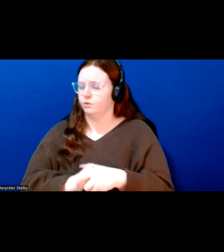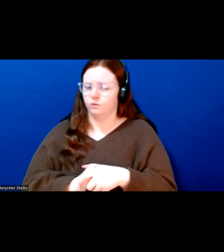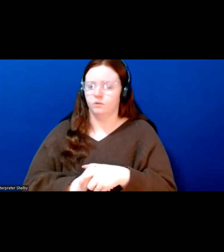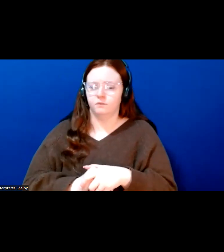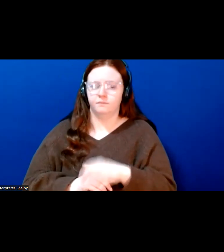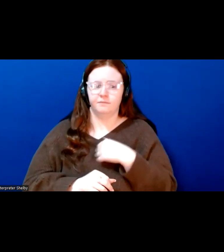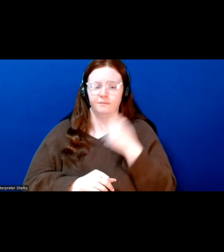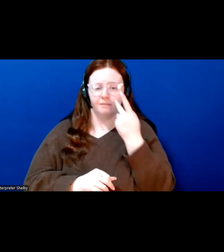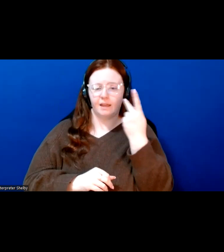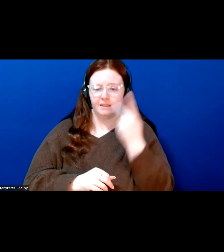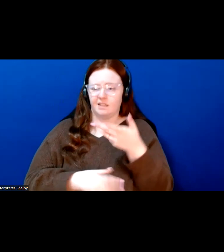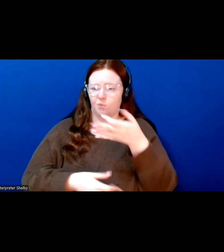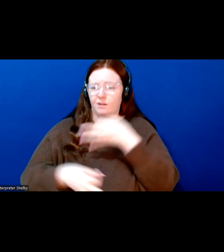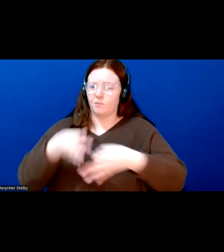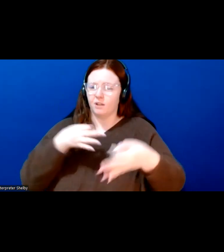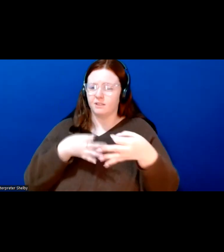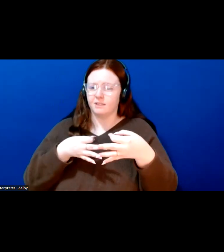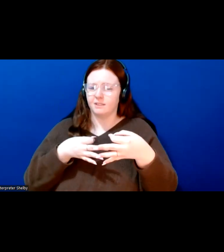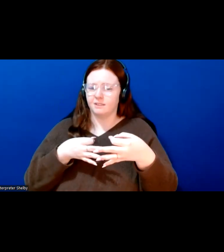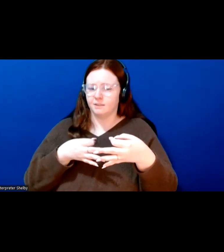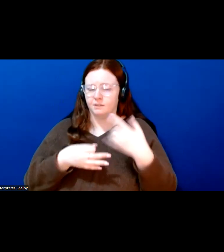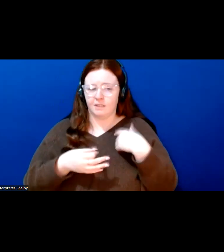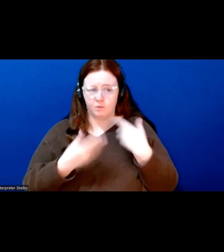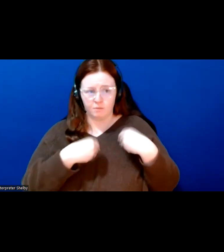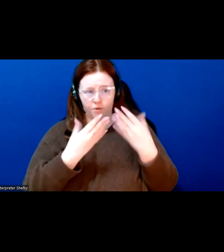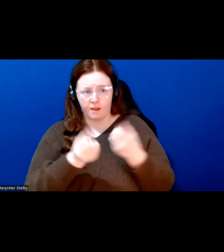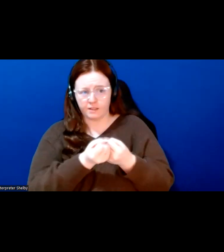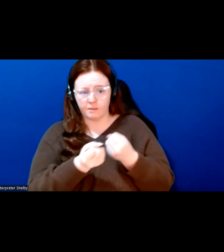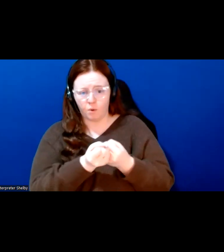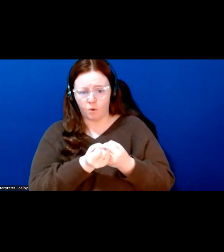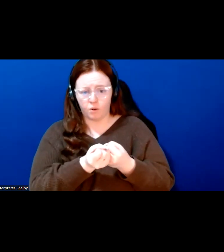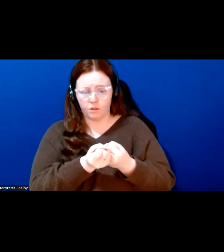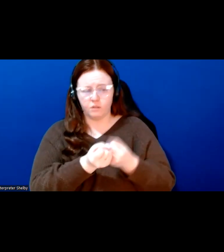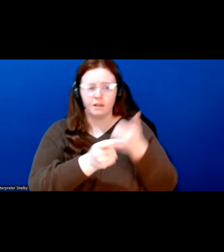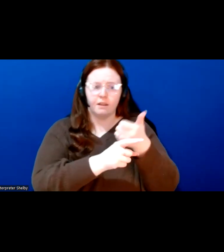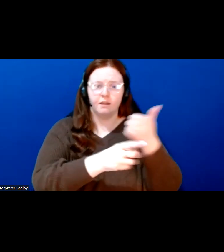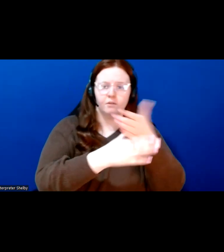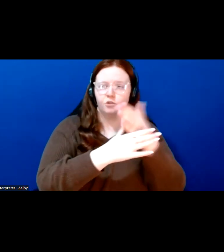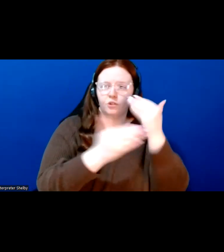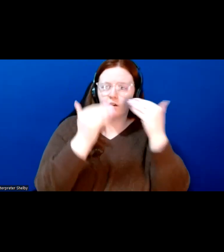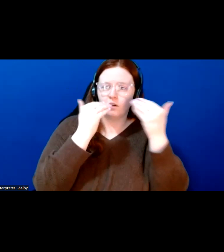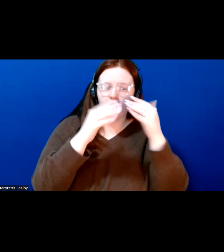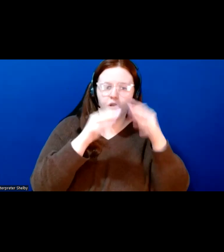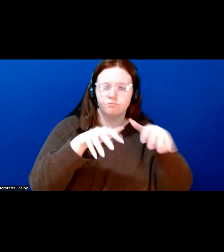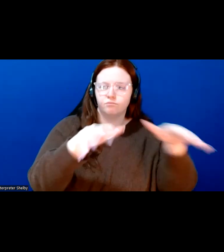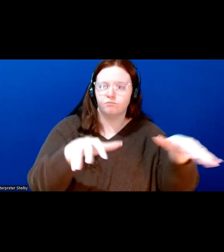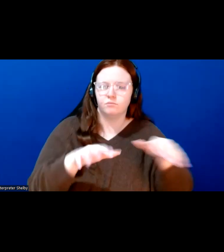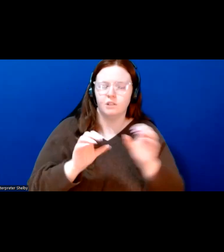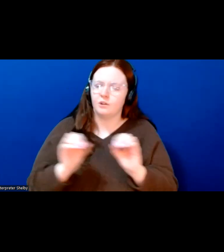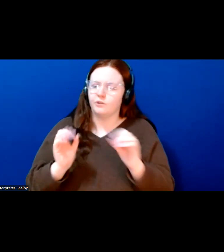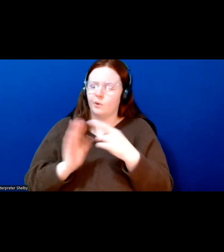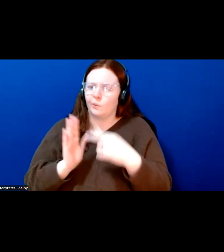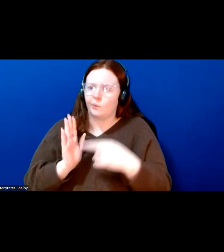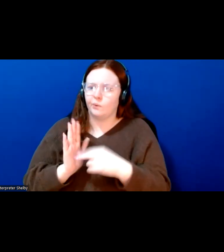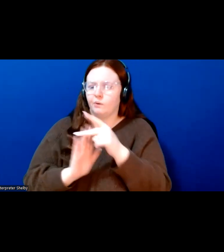issue of reciprocity. So we provide support and they can share knowledge. There's no manual that comes with this at